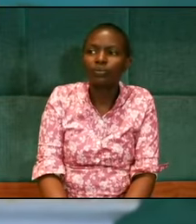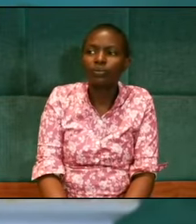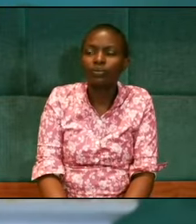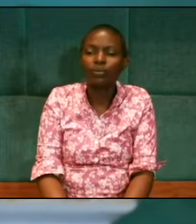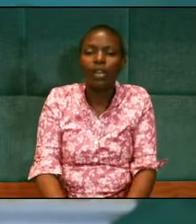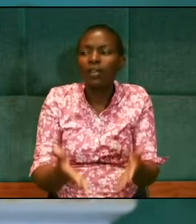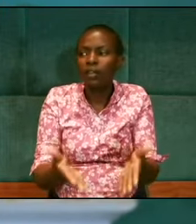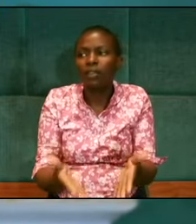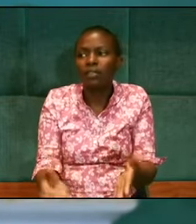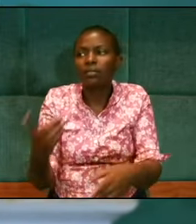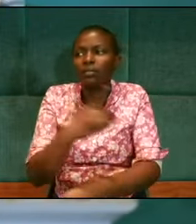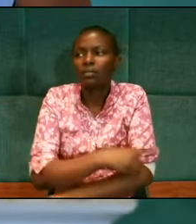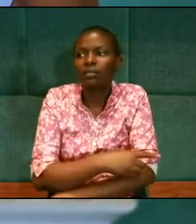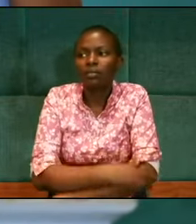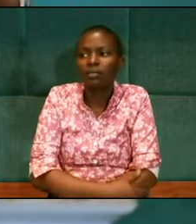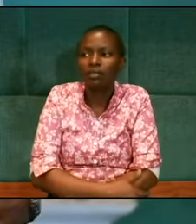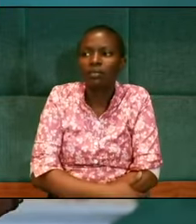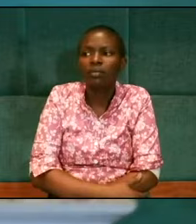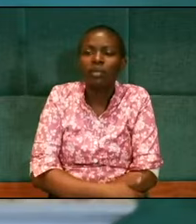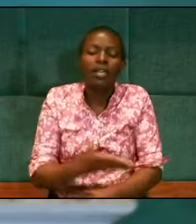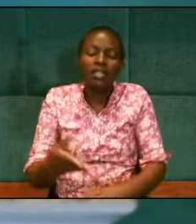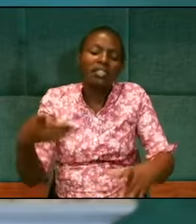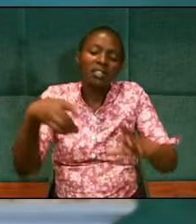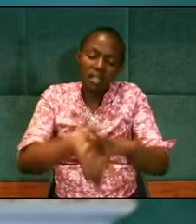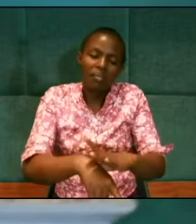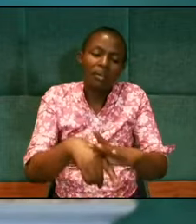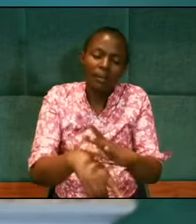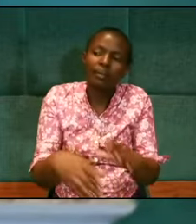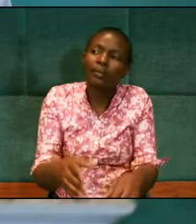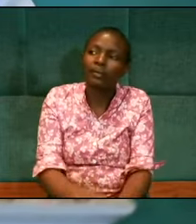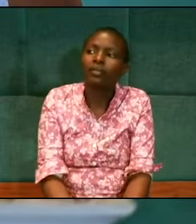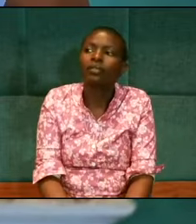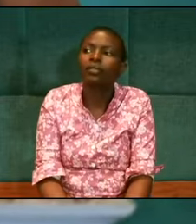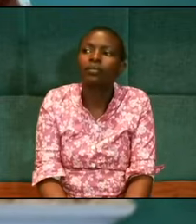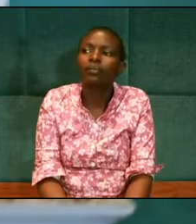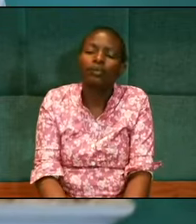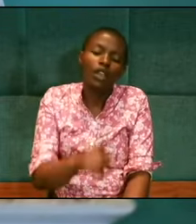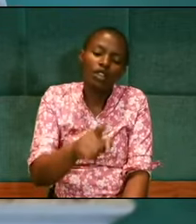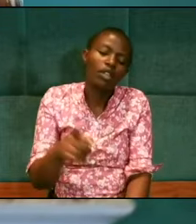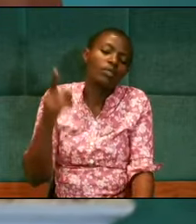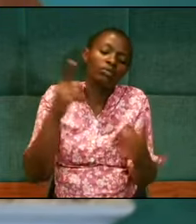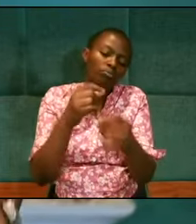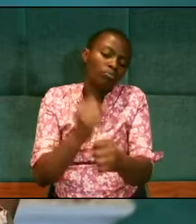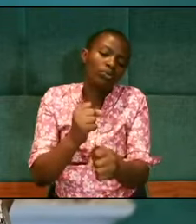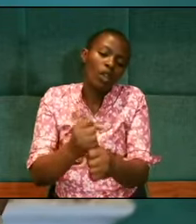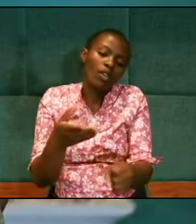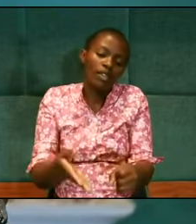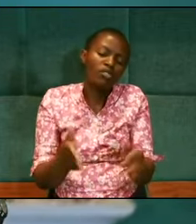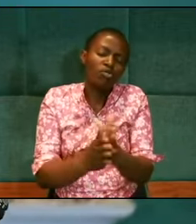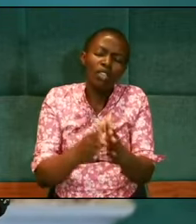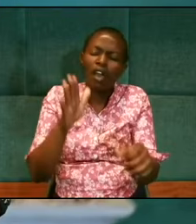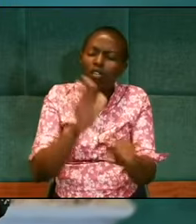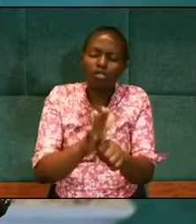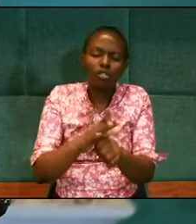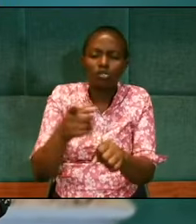It's deep. It's deep. And you need to do it intelligently